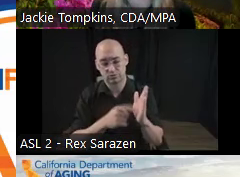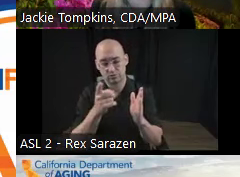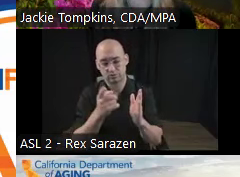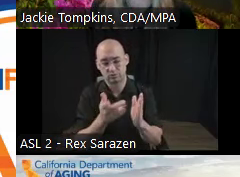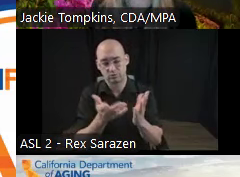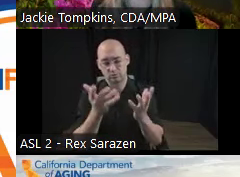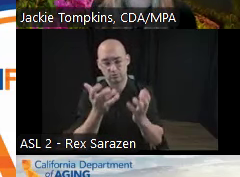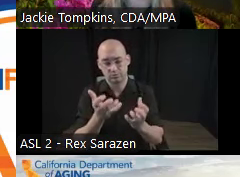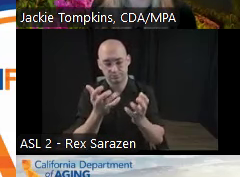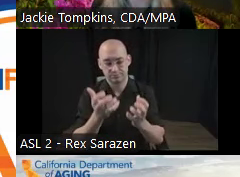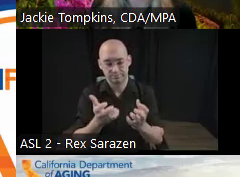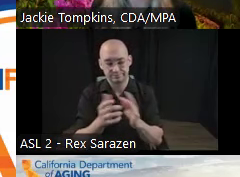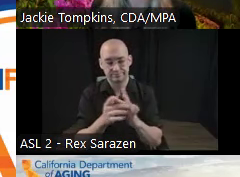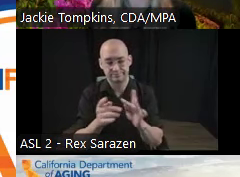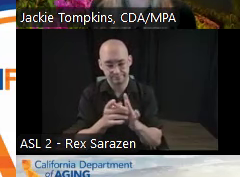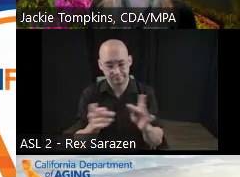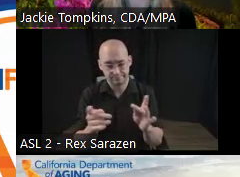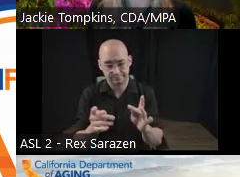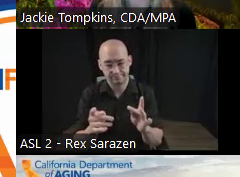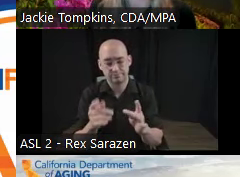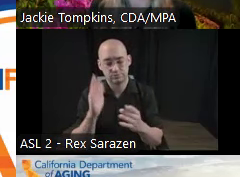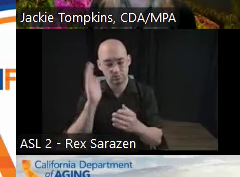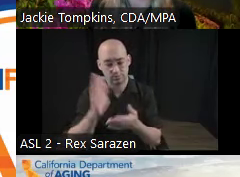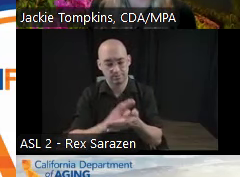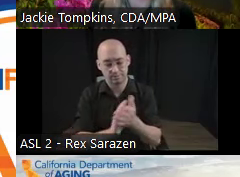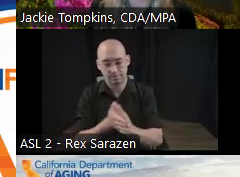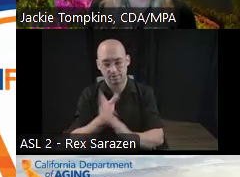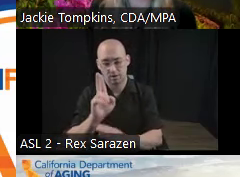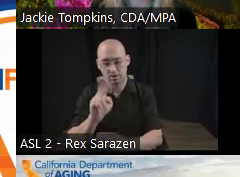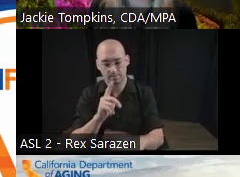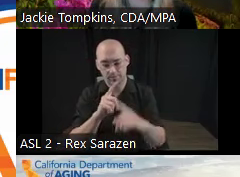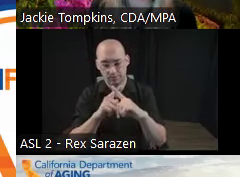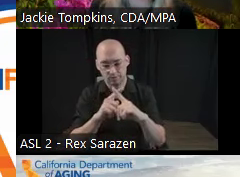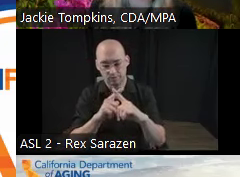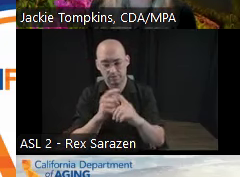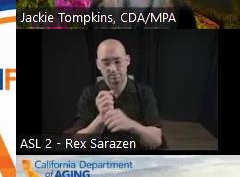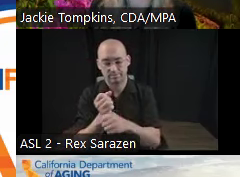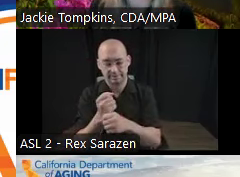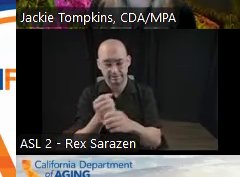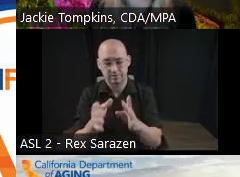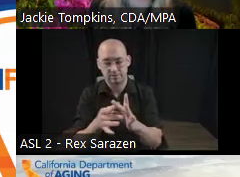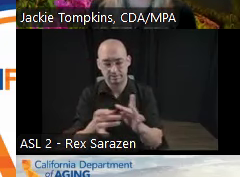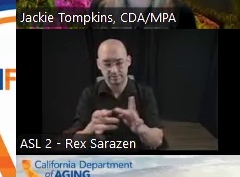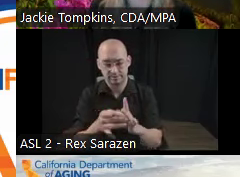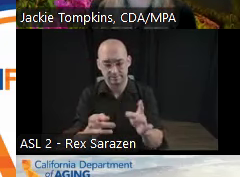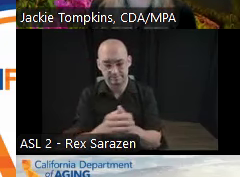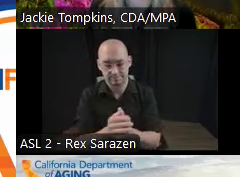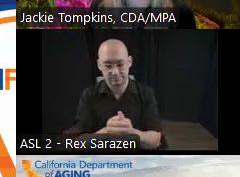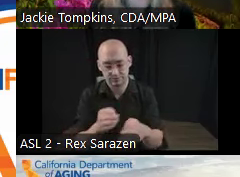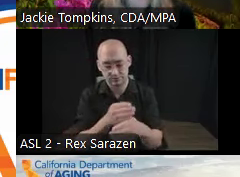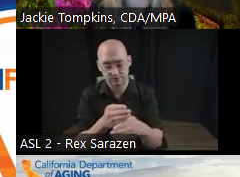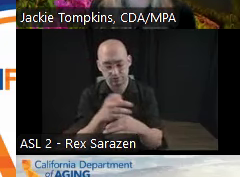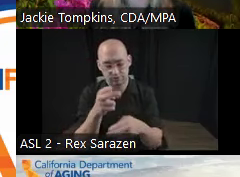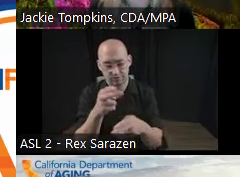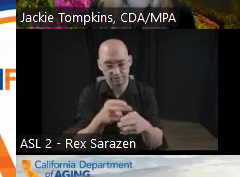has been unmuted and you can make your public comment. Please share your name, your organization, or